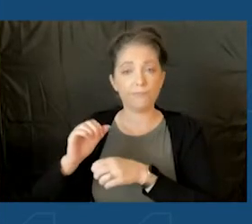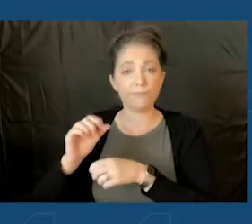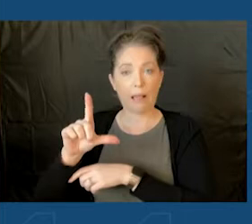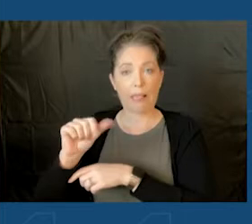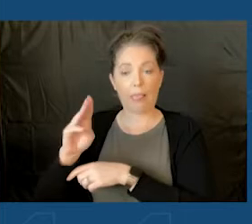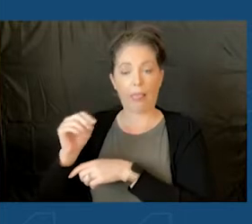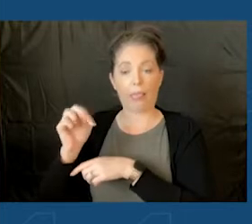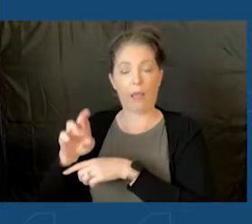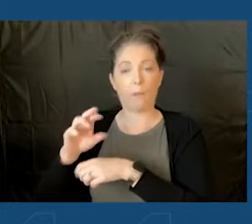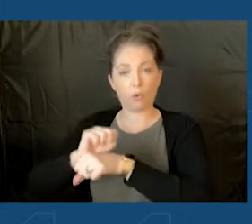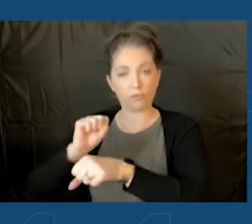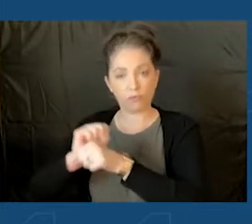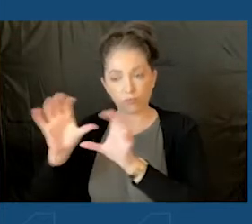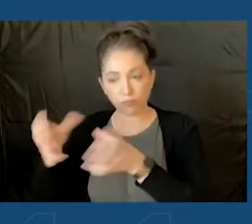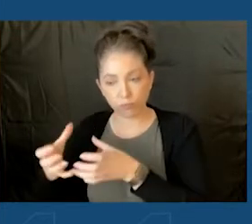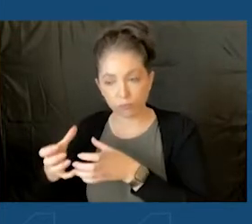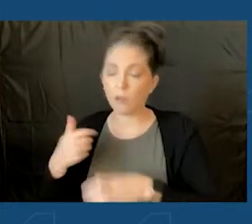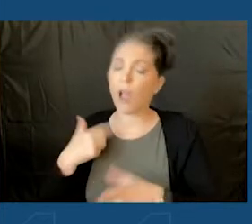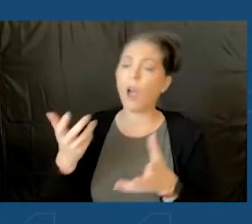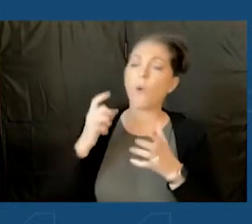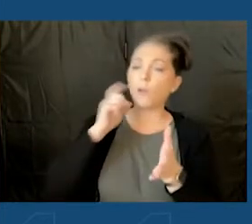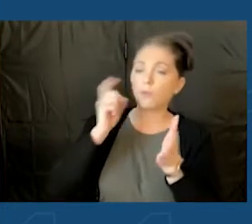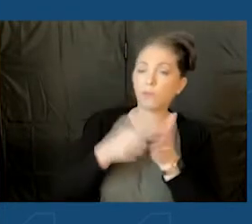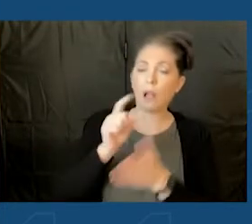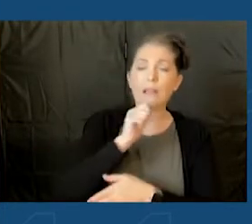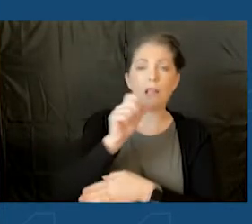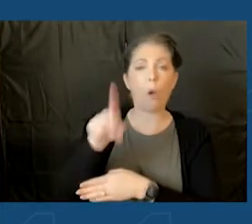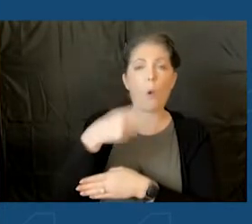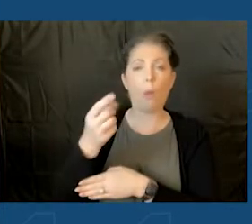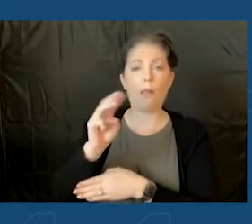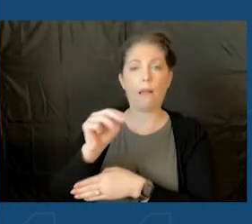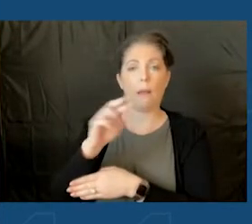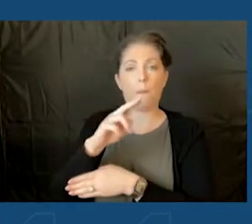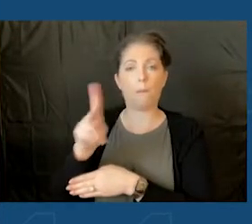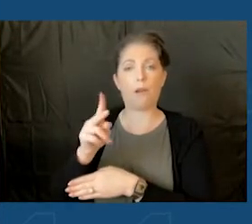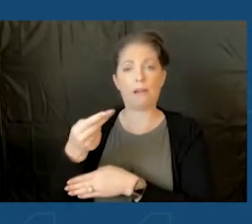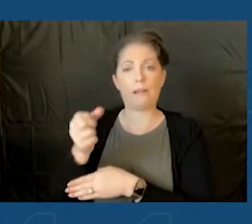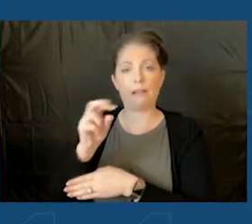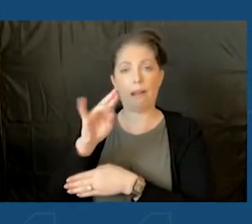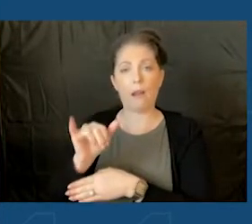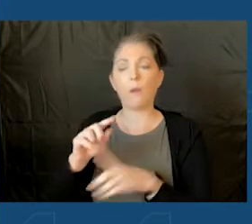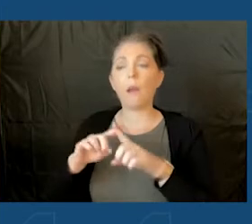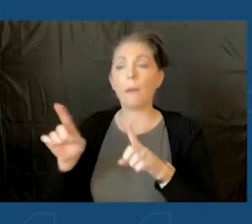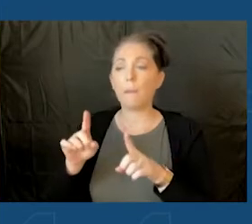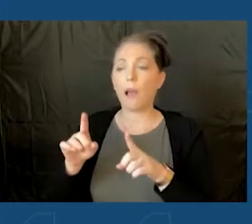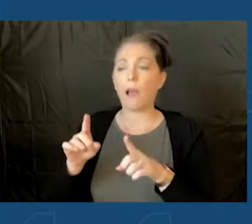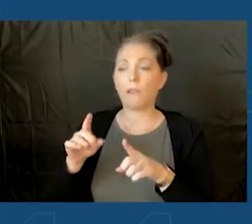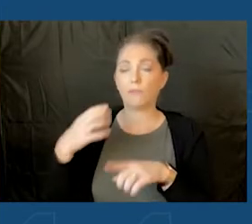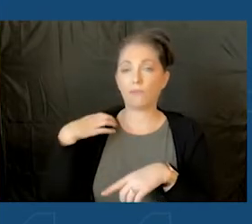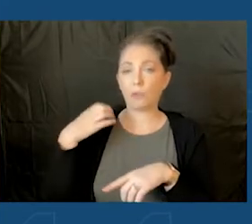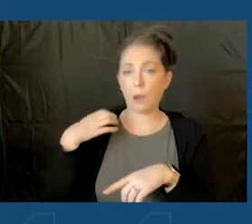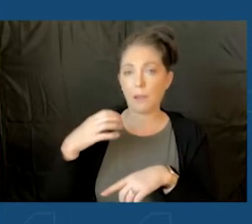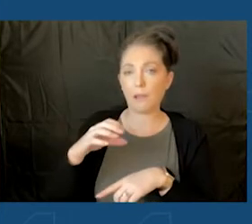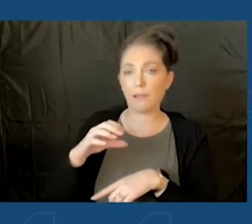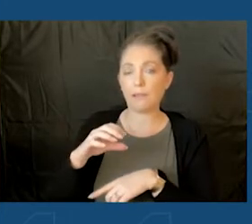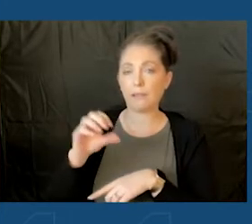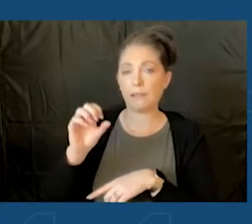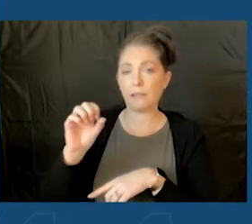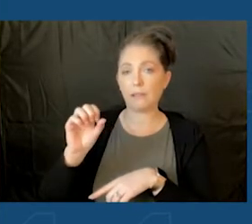not just Mark Henry and the folks from the TWU, but General Chairman of SMART, Anthony Simon, and Ed Valente of